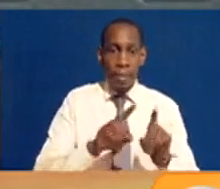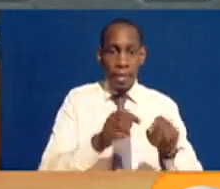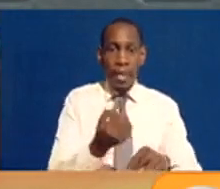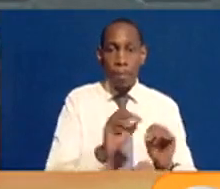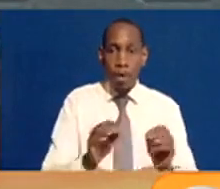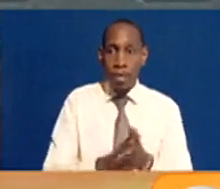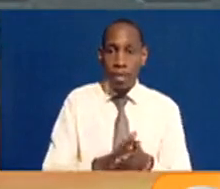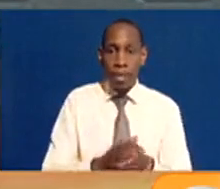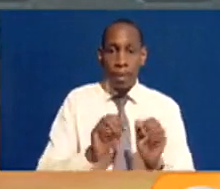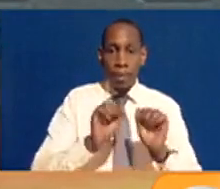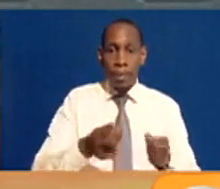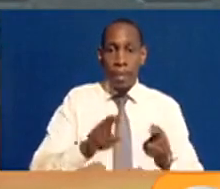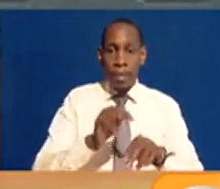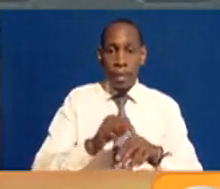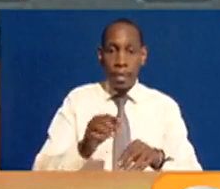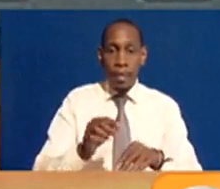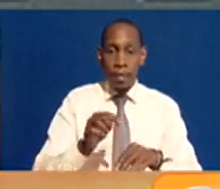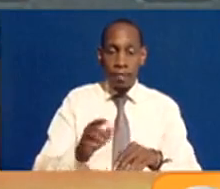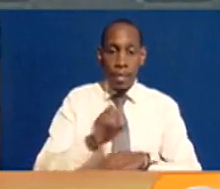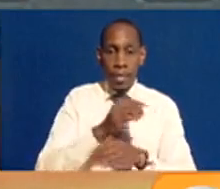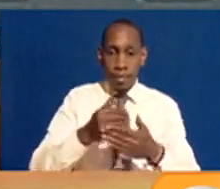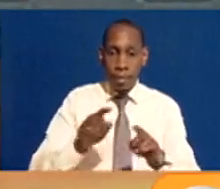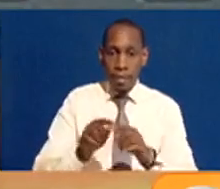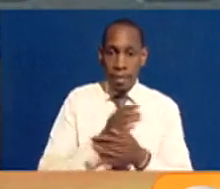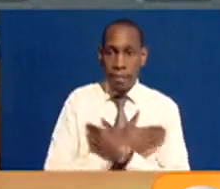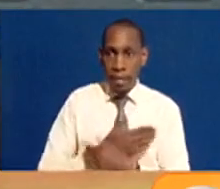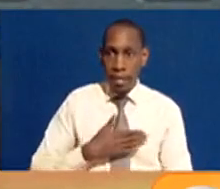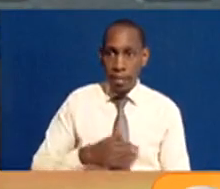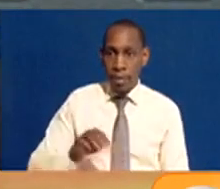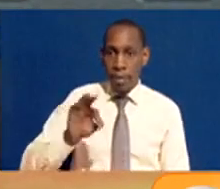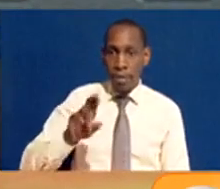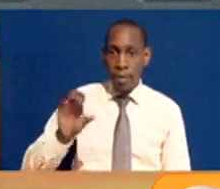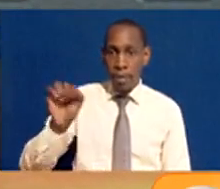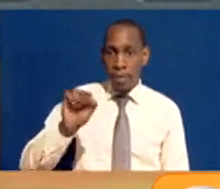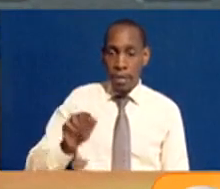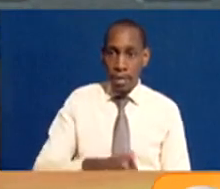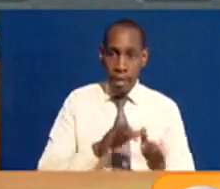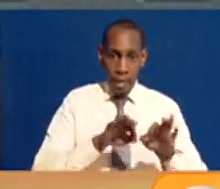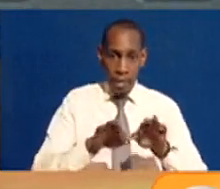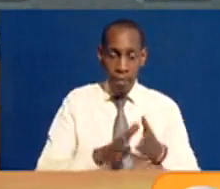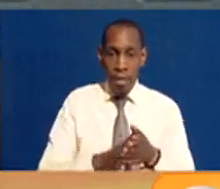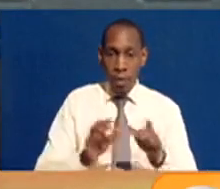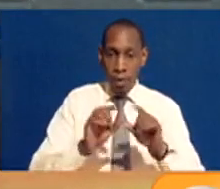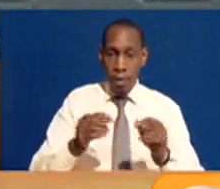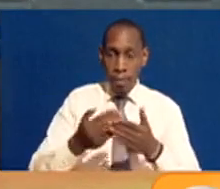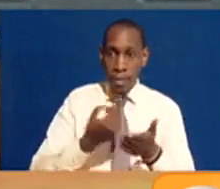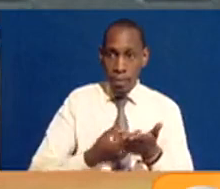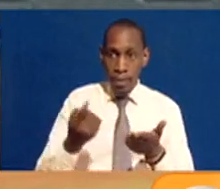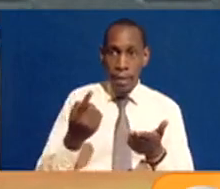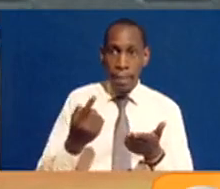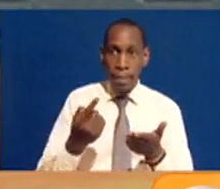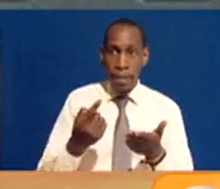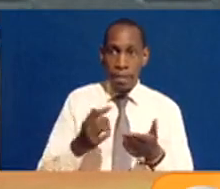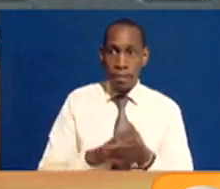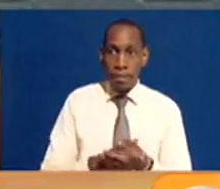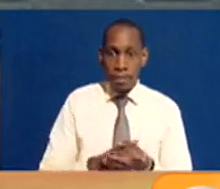It happens days before. And as my colleague Francis Gashuri so eloquently laid out in his punchline last week, the